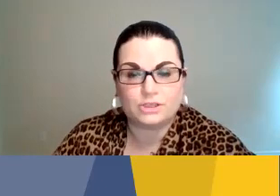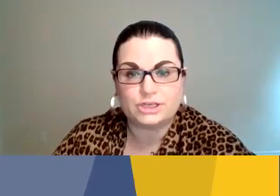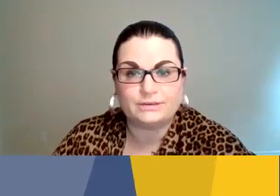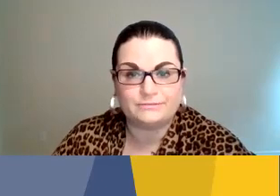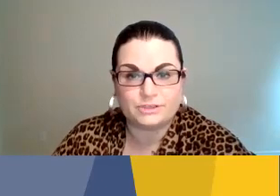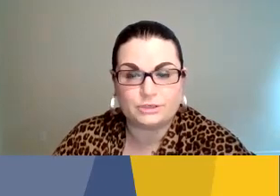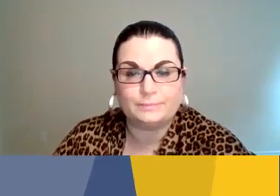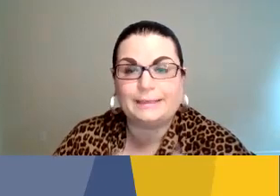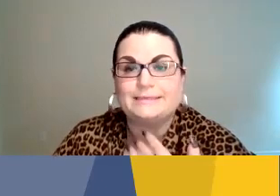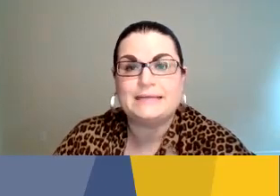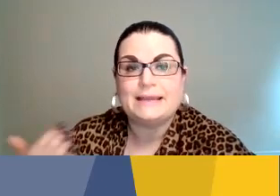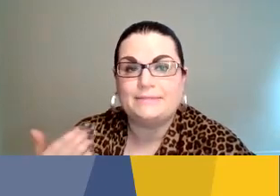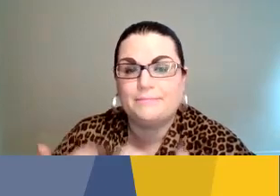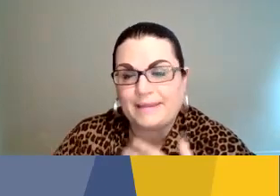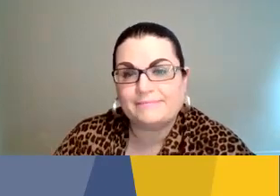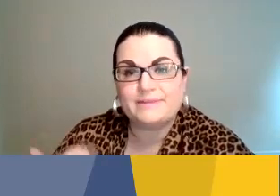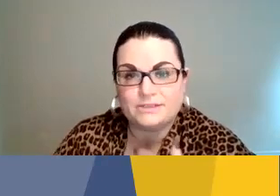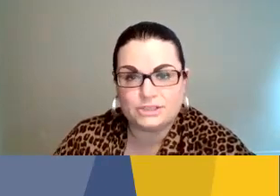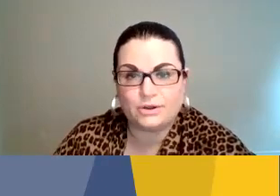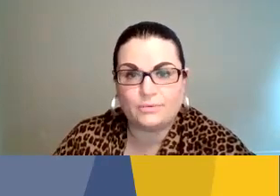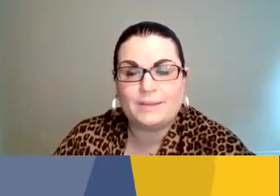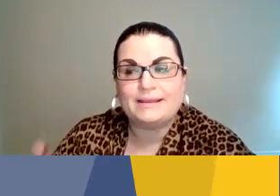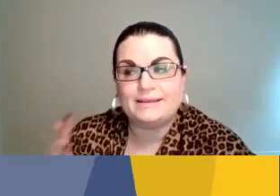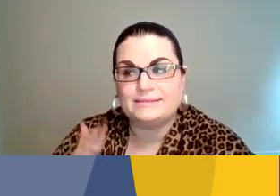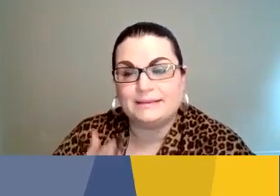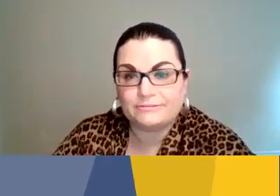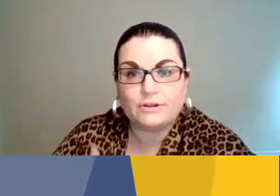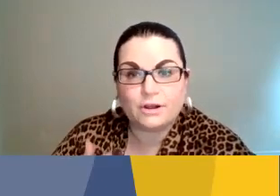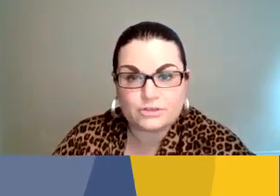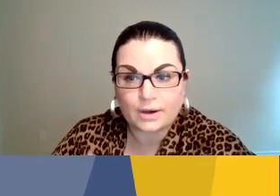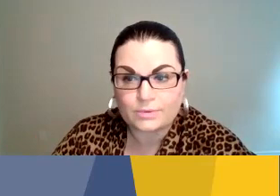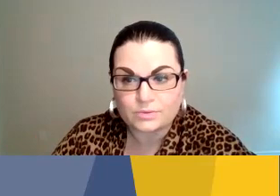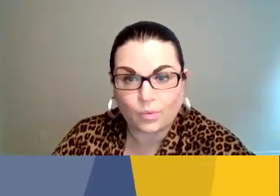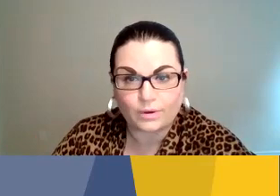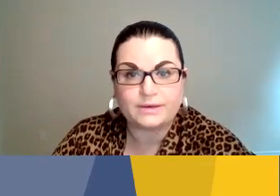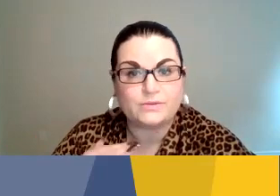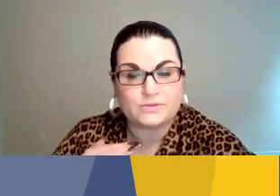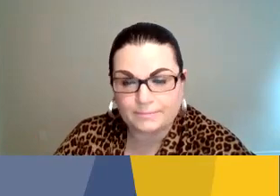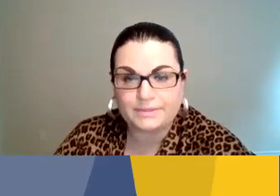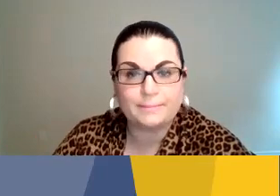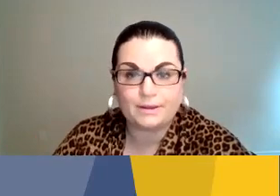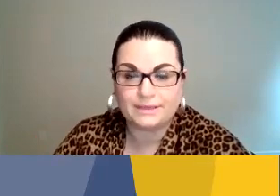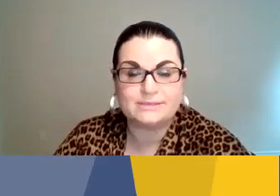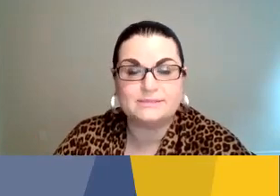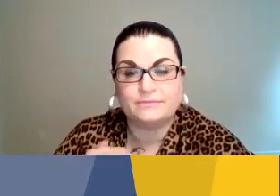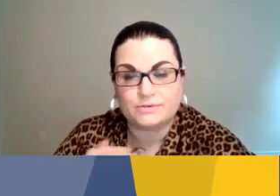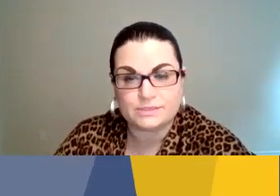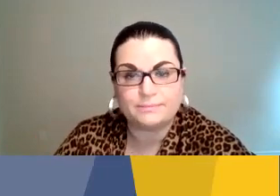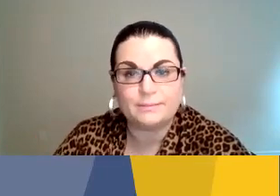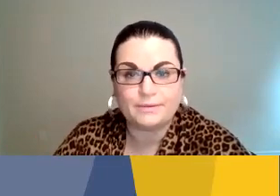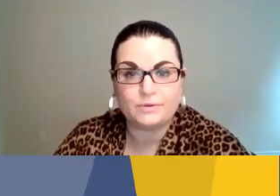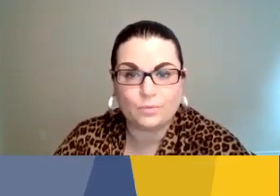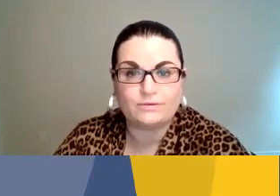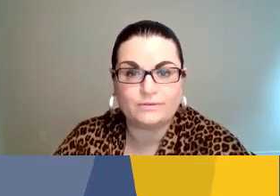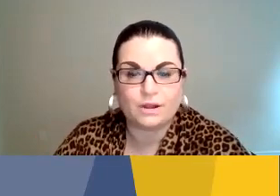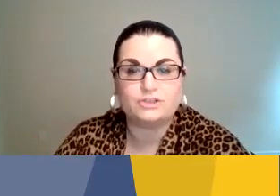want to launch an official complaint. The main thing to know is that if a contract was awarded and there's something about, like I said, if there's something about